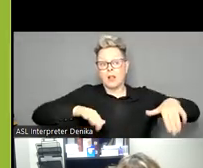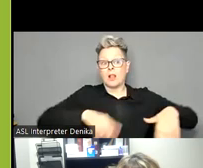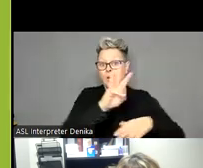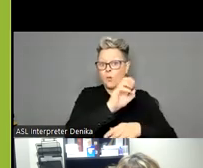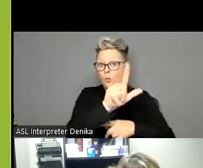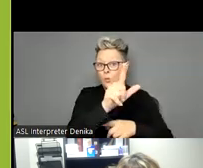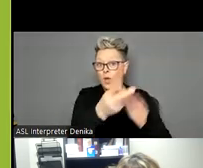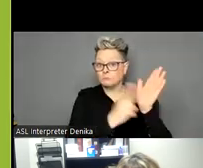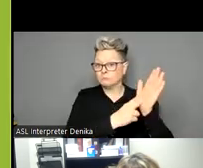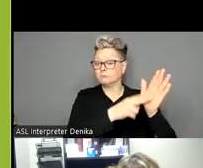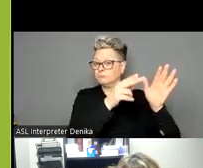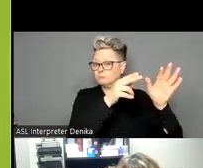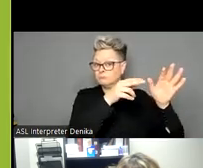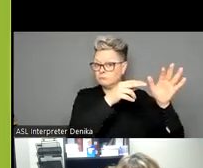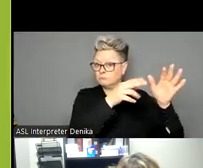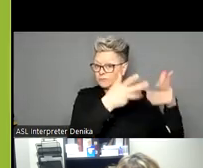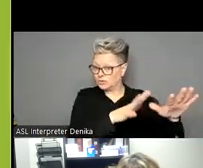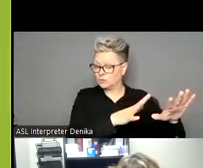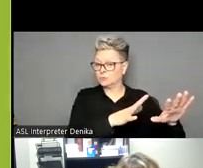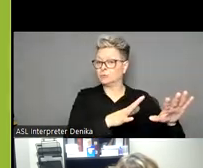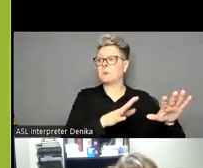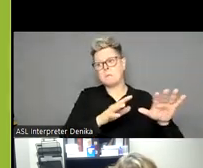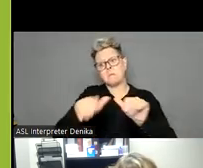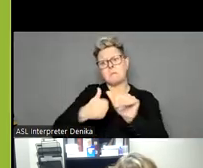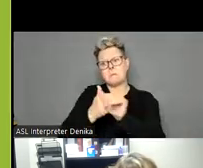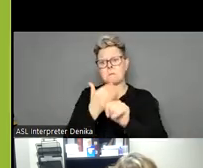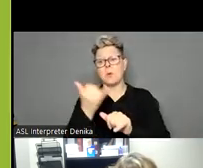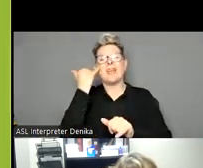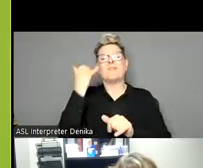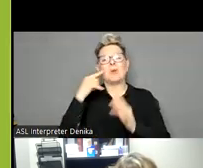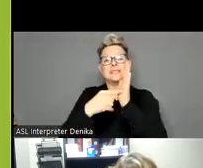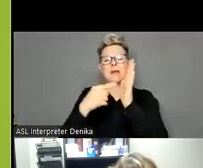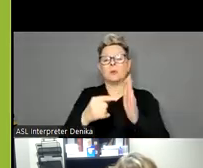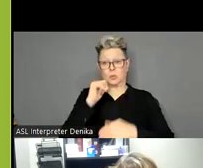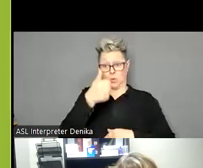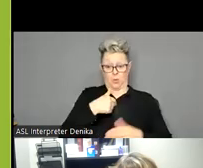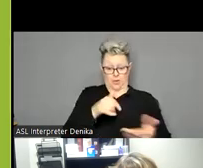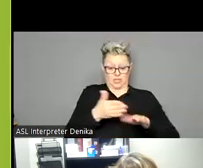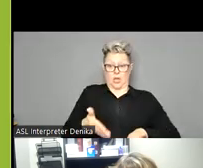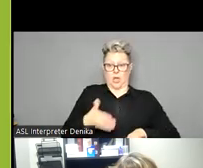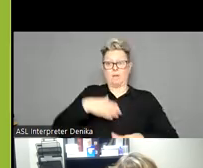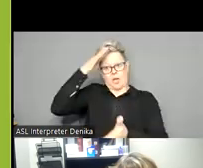But like if I were to die tomorrow, like my husband would inherit